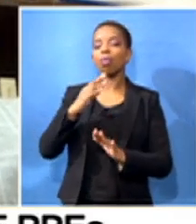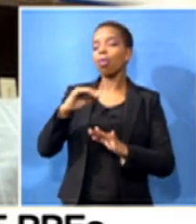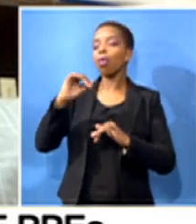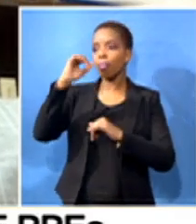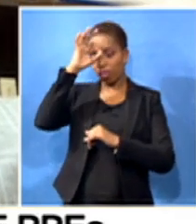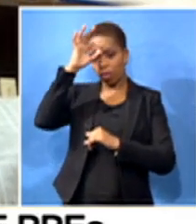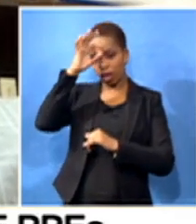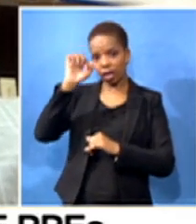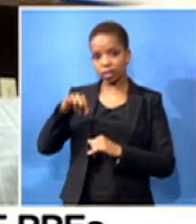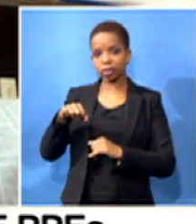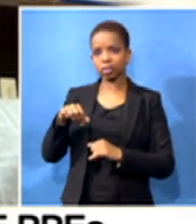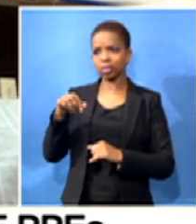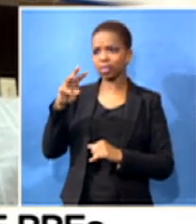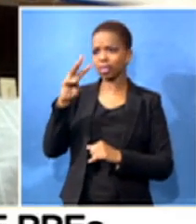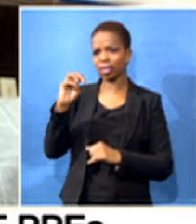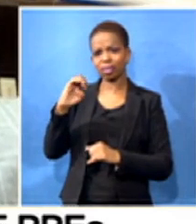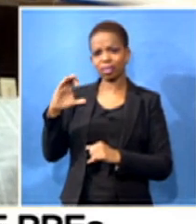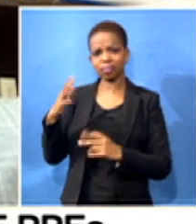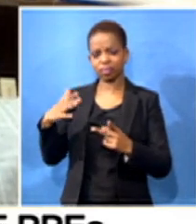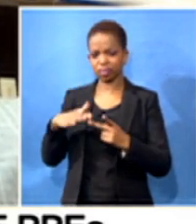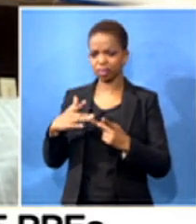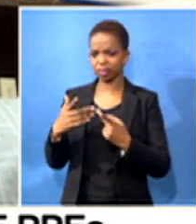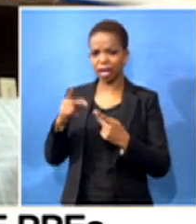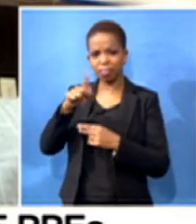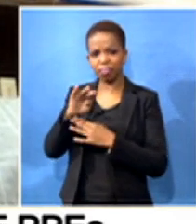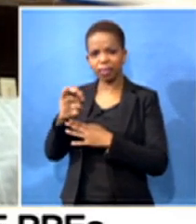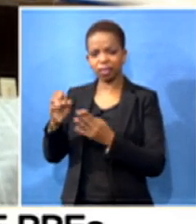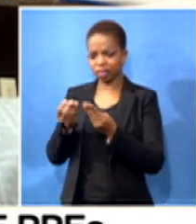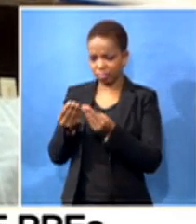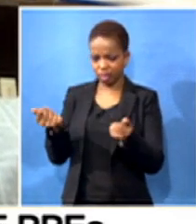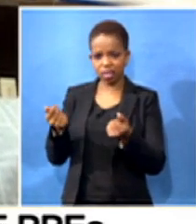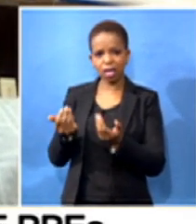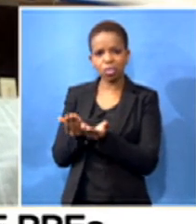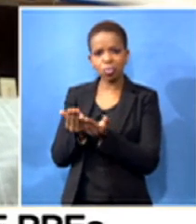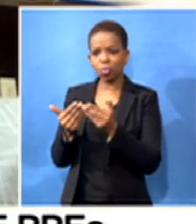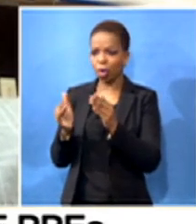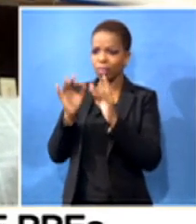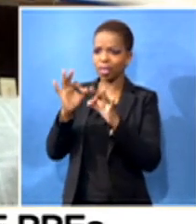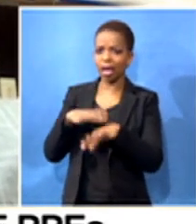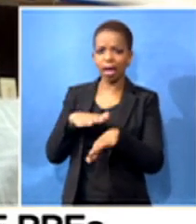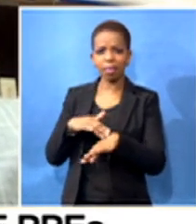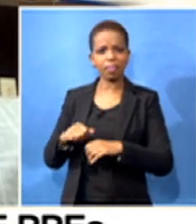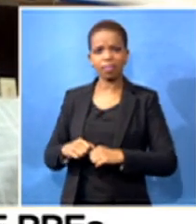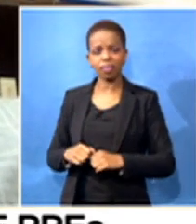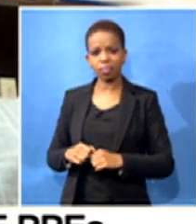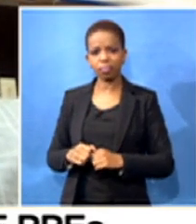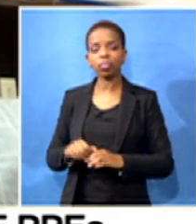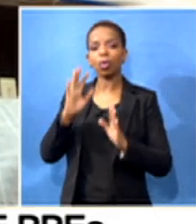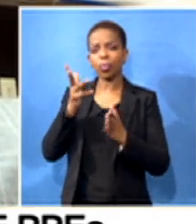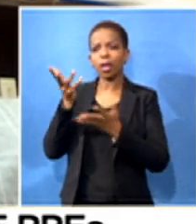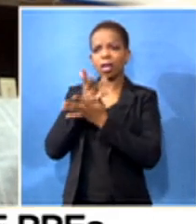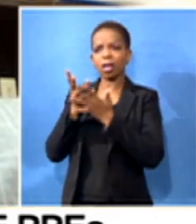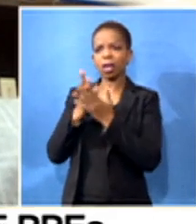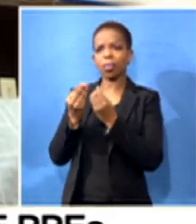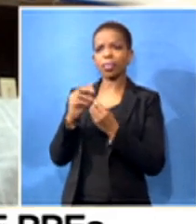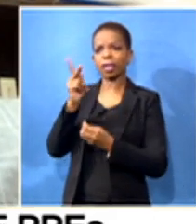is missing. Schools may not open in your province on time. And we're going to get into the condition of some of the schools in KwaZulu-Natal in just a few moments.